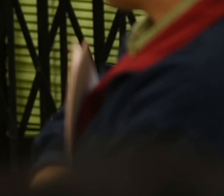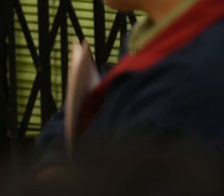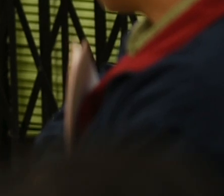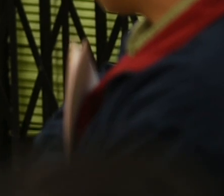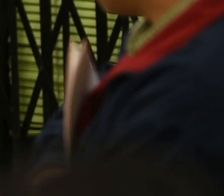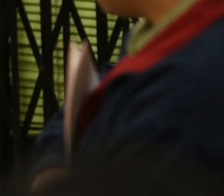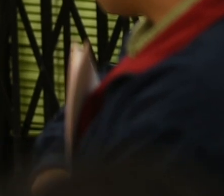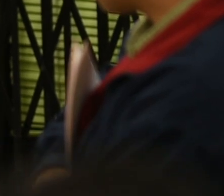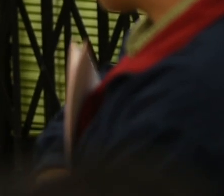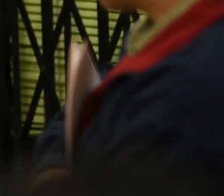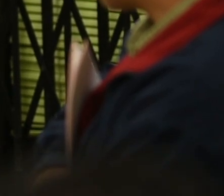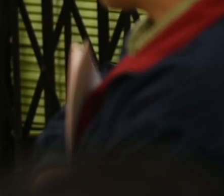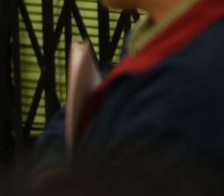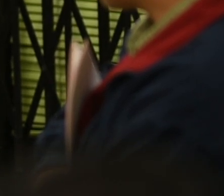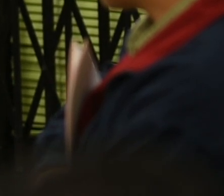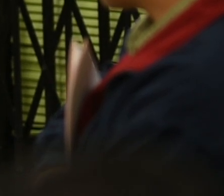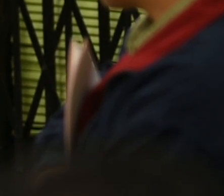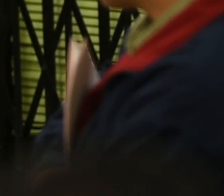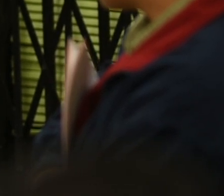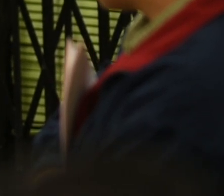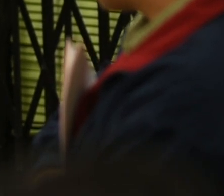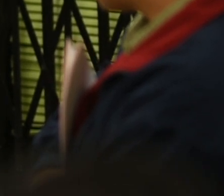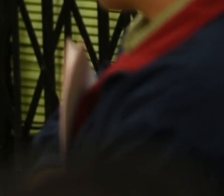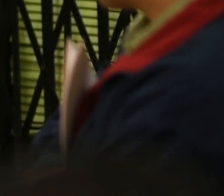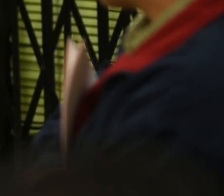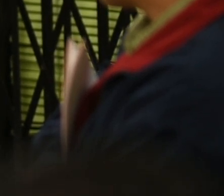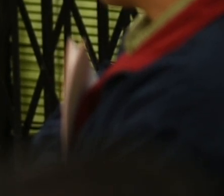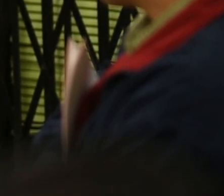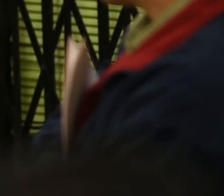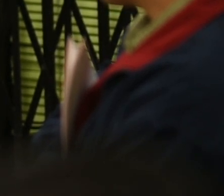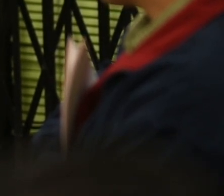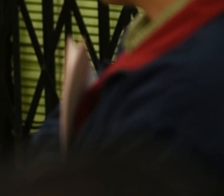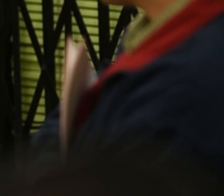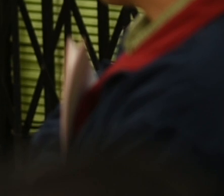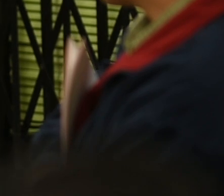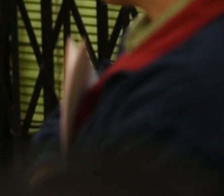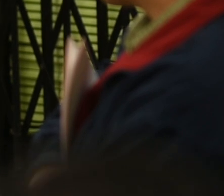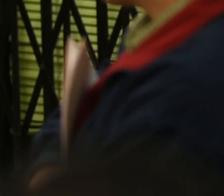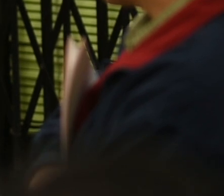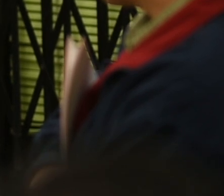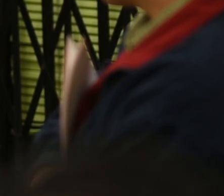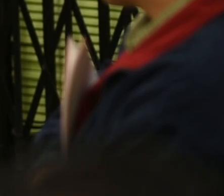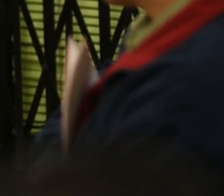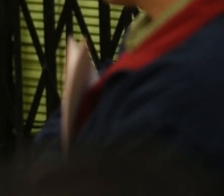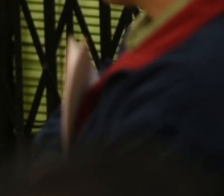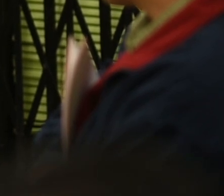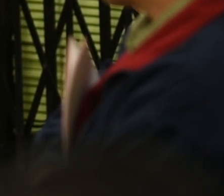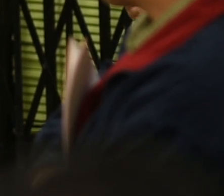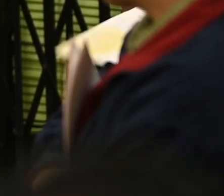connectivity externally, out in the community and with partners and